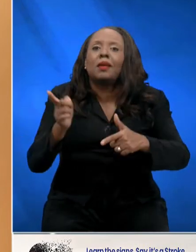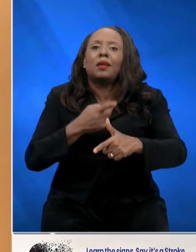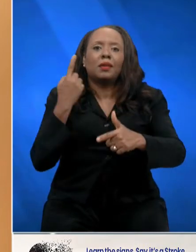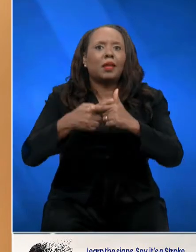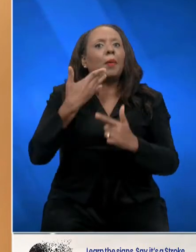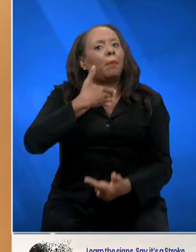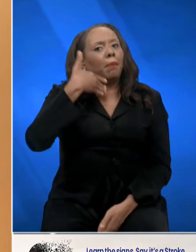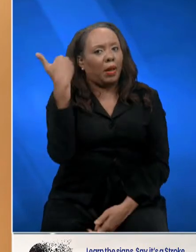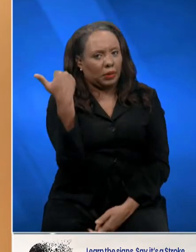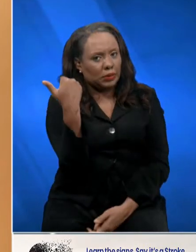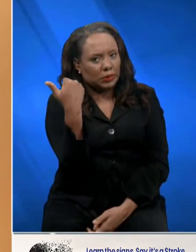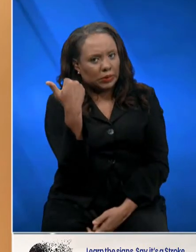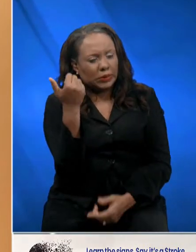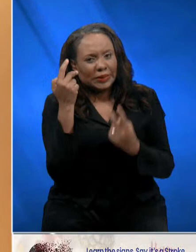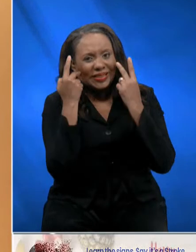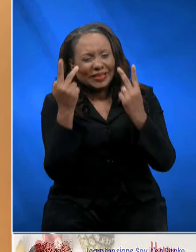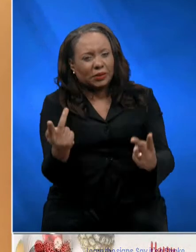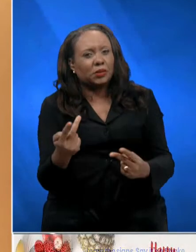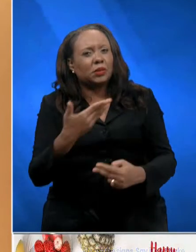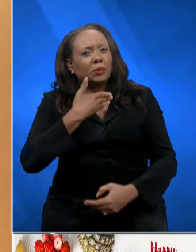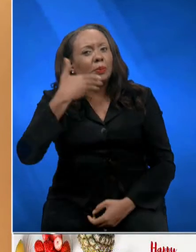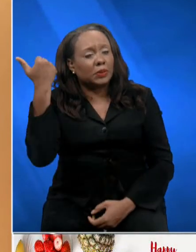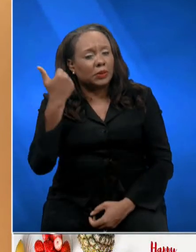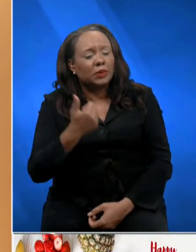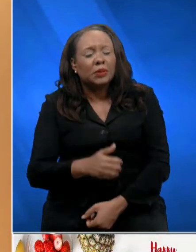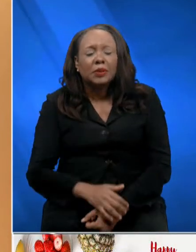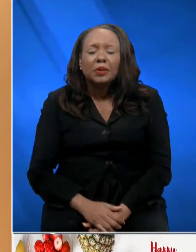is likely to be. Okay.